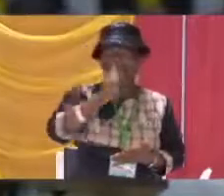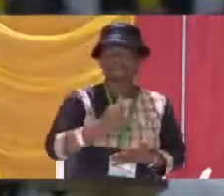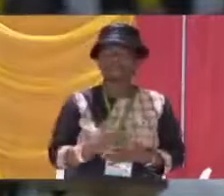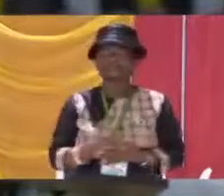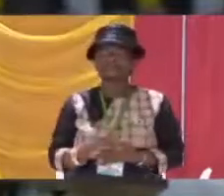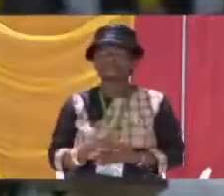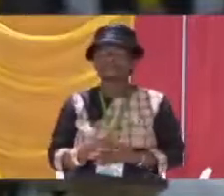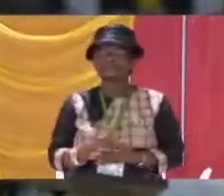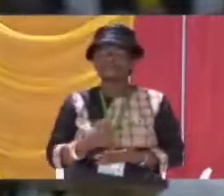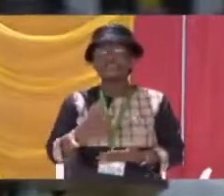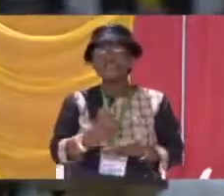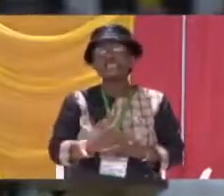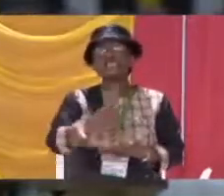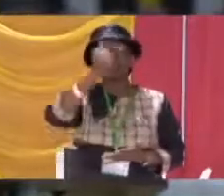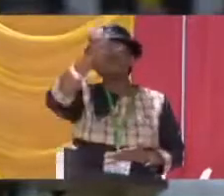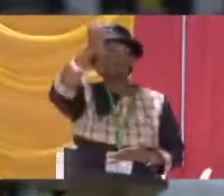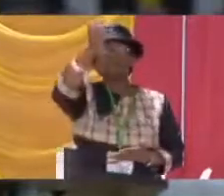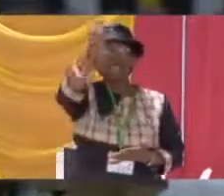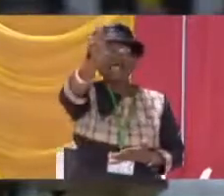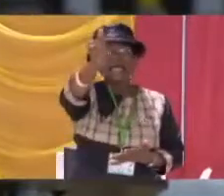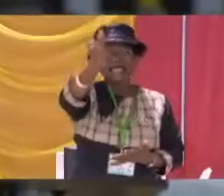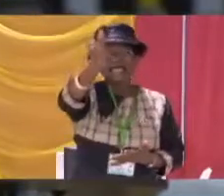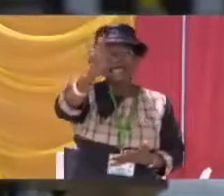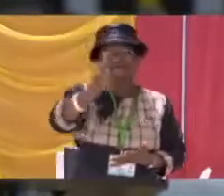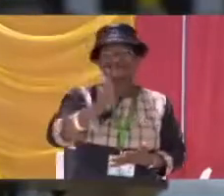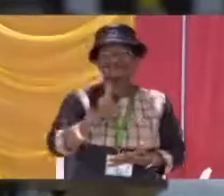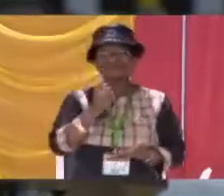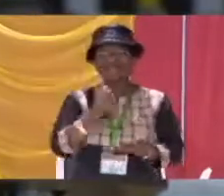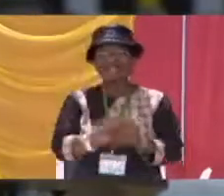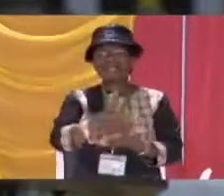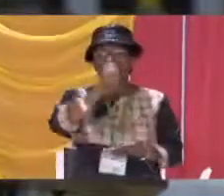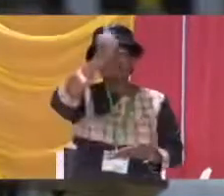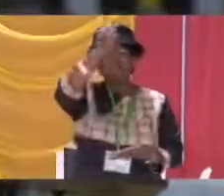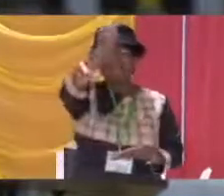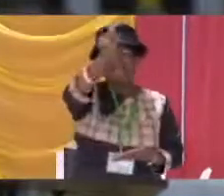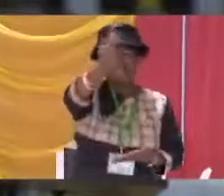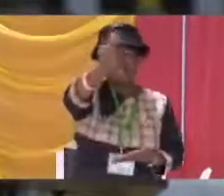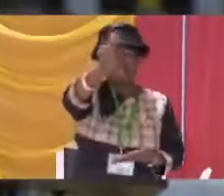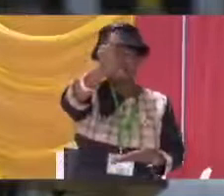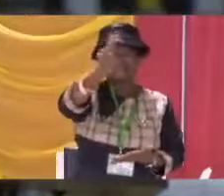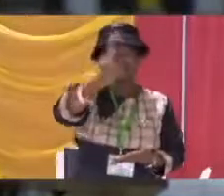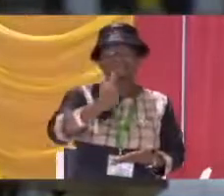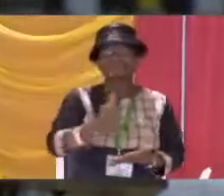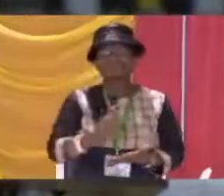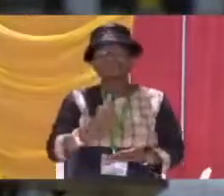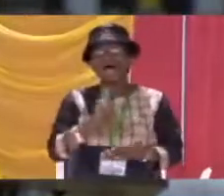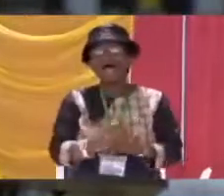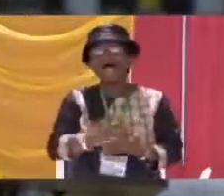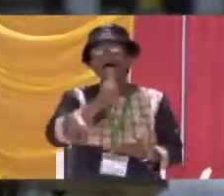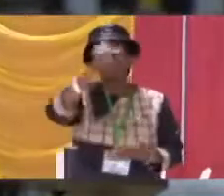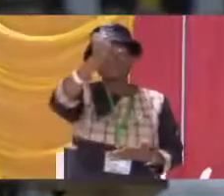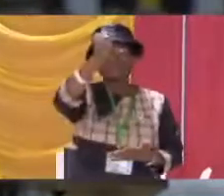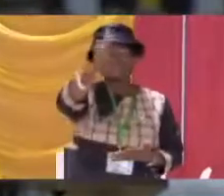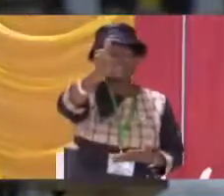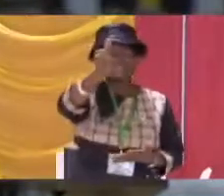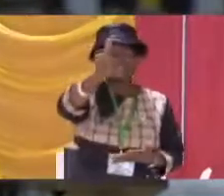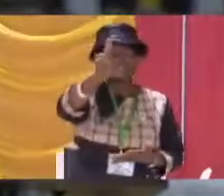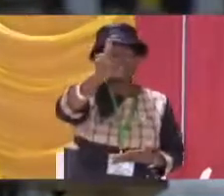Ẹ ó máa ga sí. Ẹ ò ní lọ́ọ̀lẹ̀. Ẹ̀yin náà yóò sin Ọlọ́run dópin.